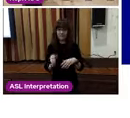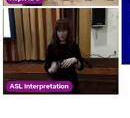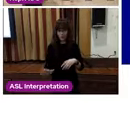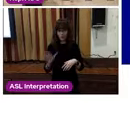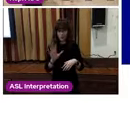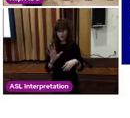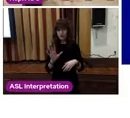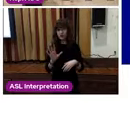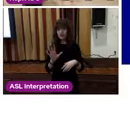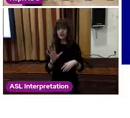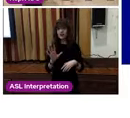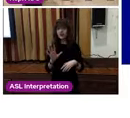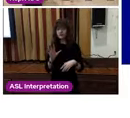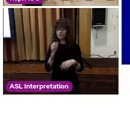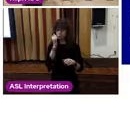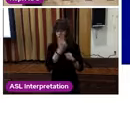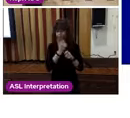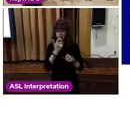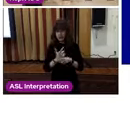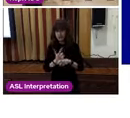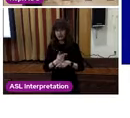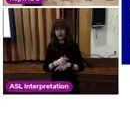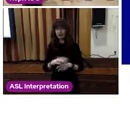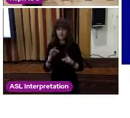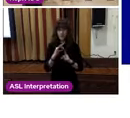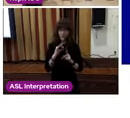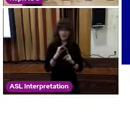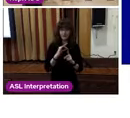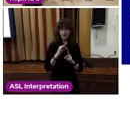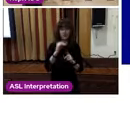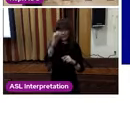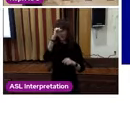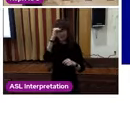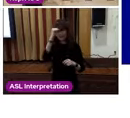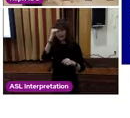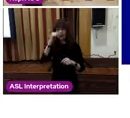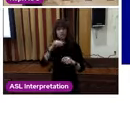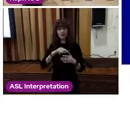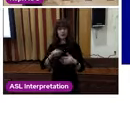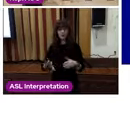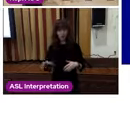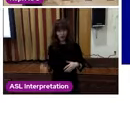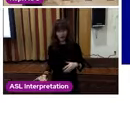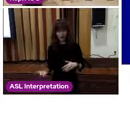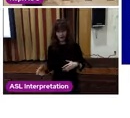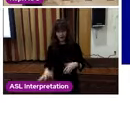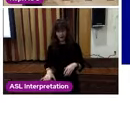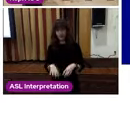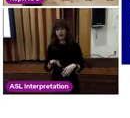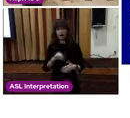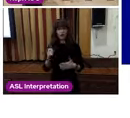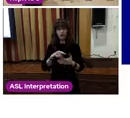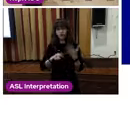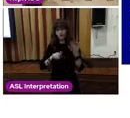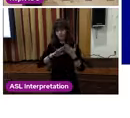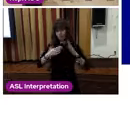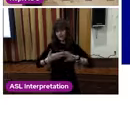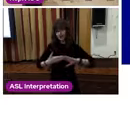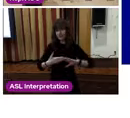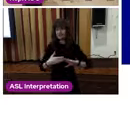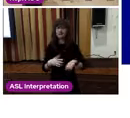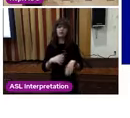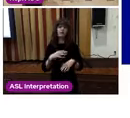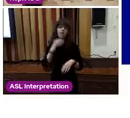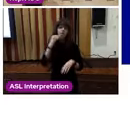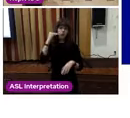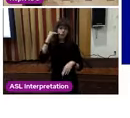sisters, our Bengali, Pakistani, Indian, and more South Asian communities. We have home health aid